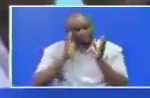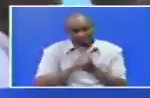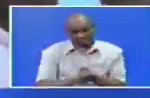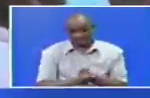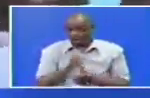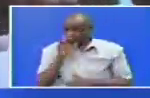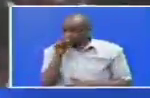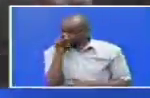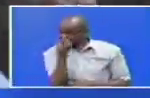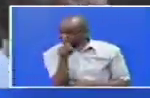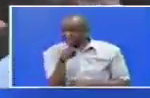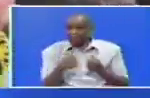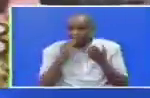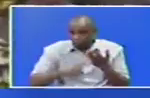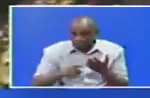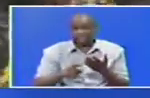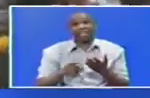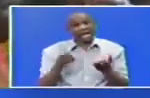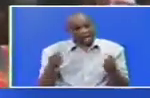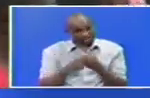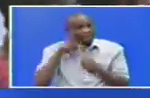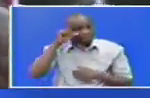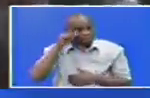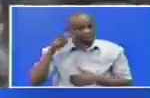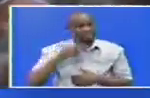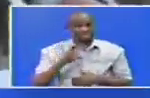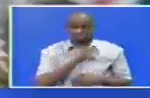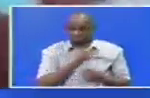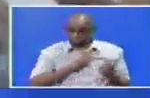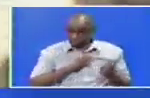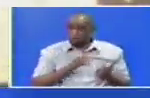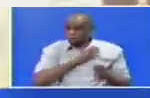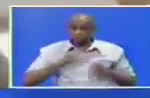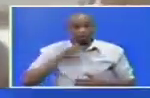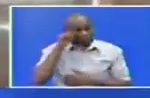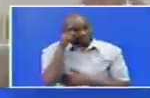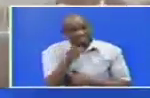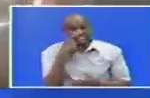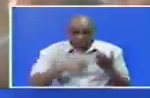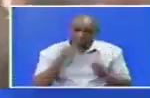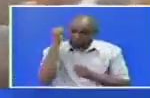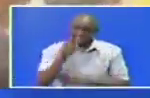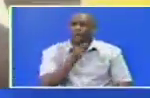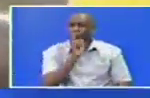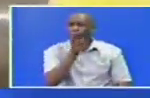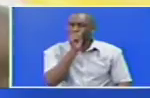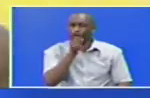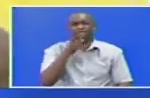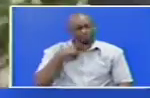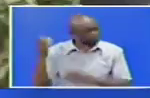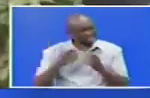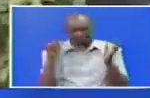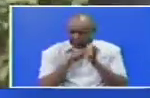This incident comes just a day after Coast Regional Coordinator Nelson Marwa warned politicians against incitement and